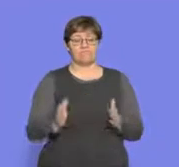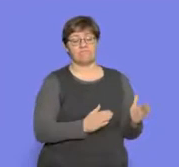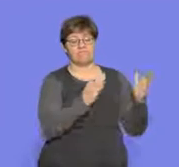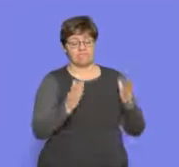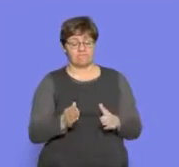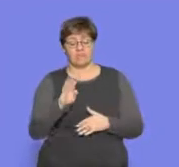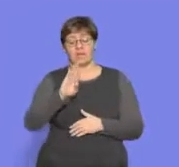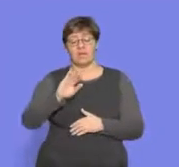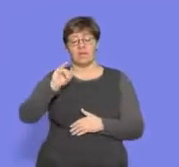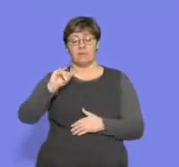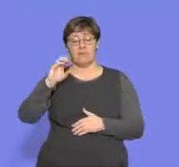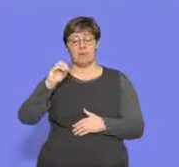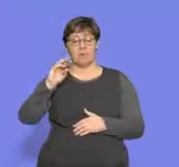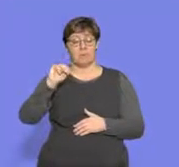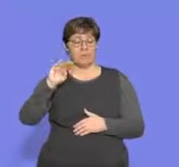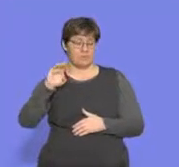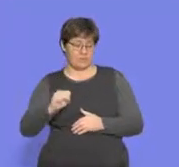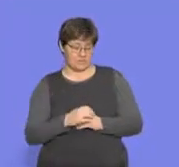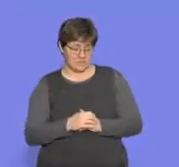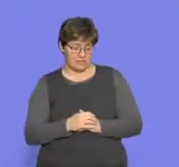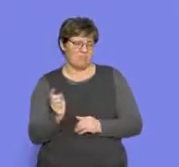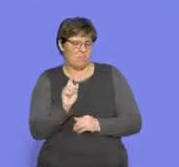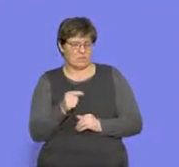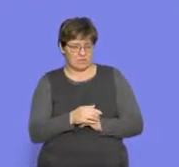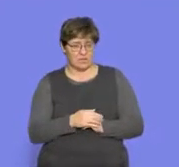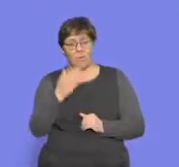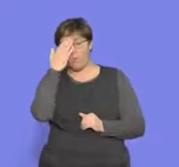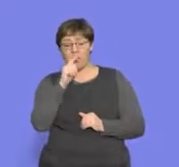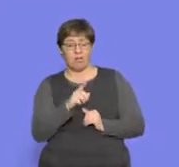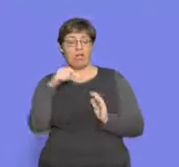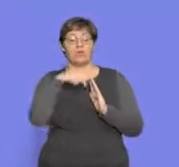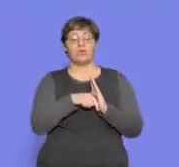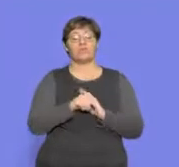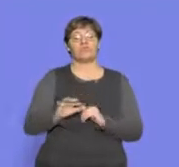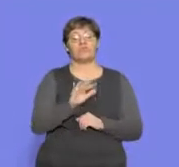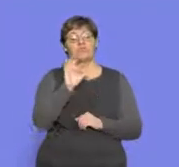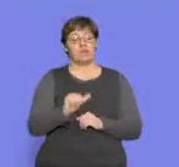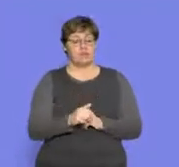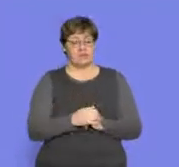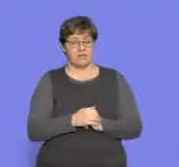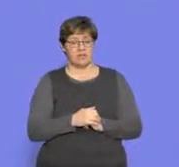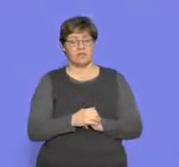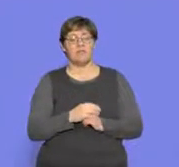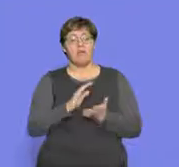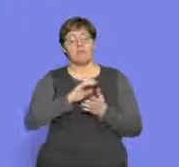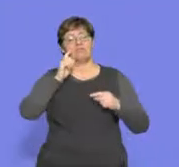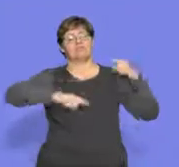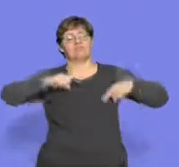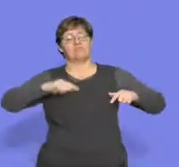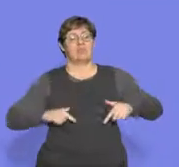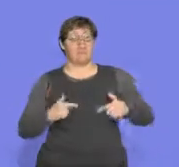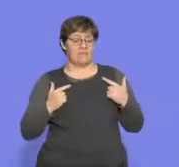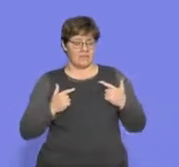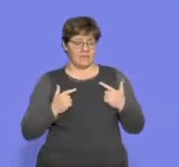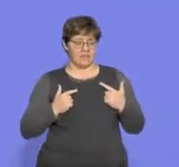So in this segment, let's try and unpack what is a biome. We know that in the context of South Africa, we are having a